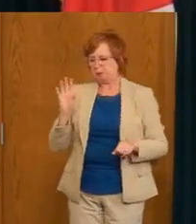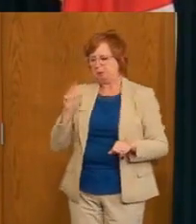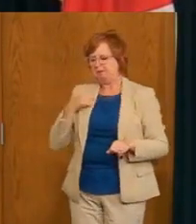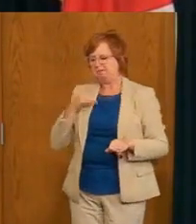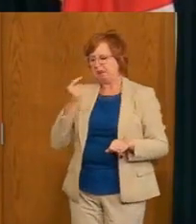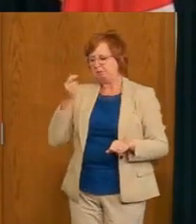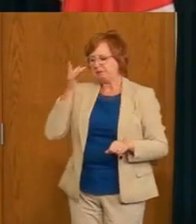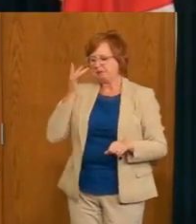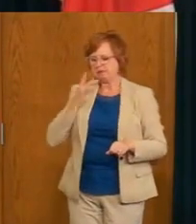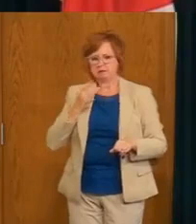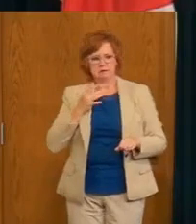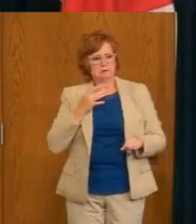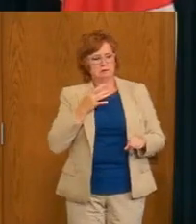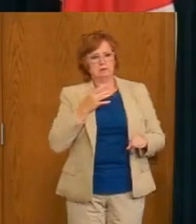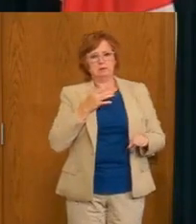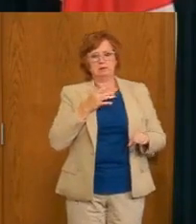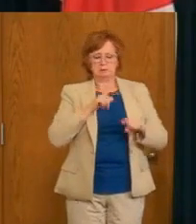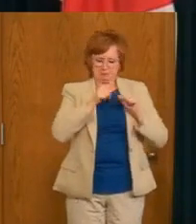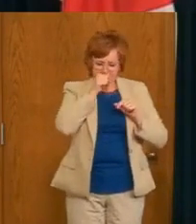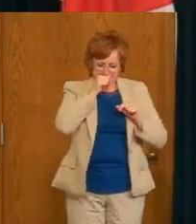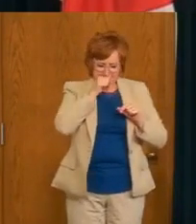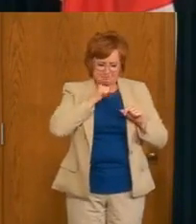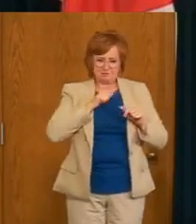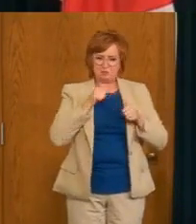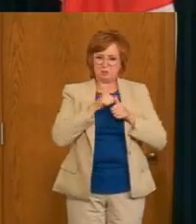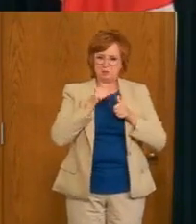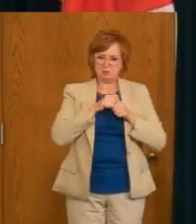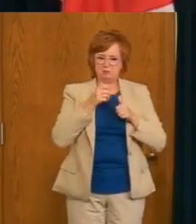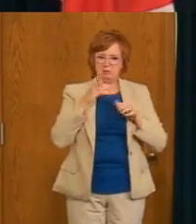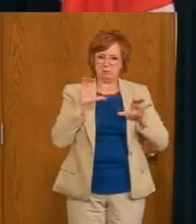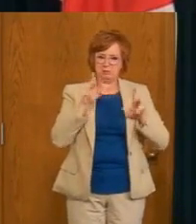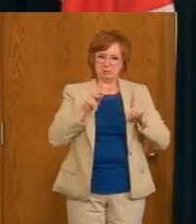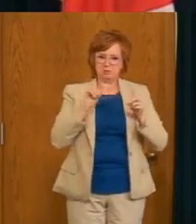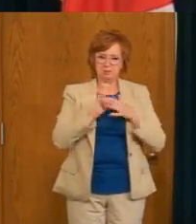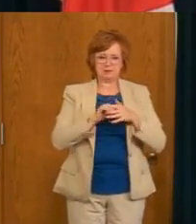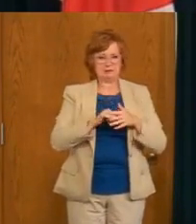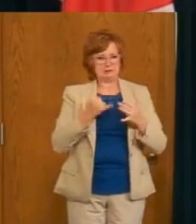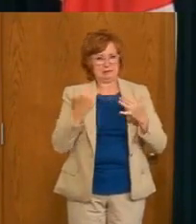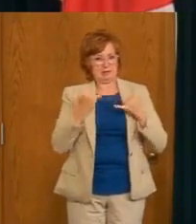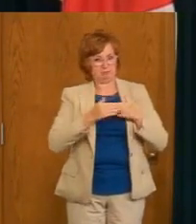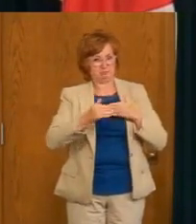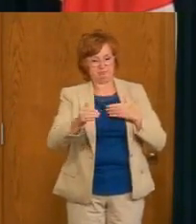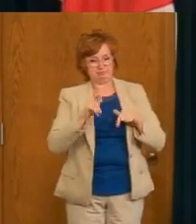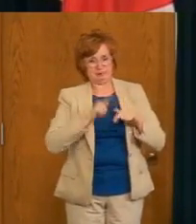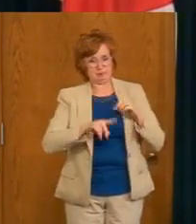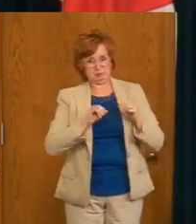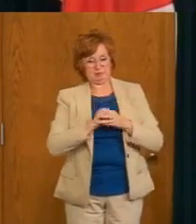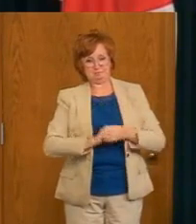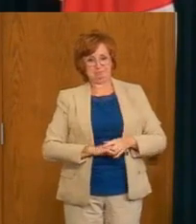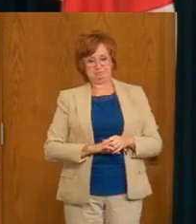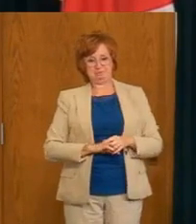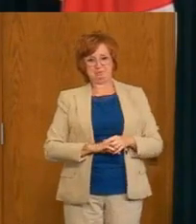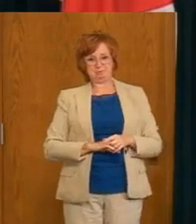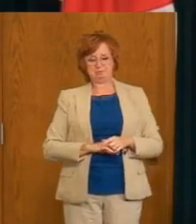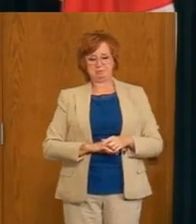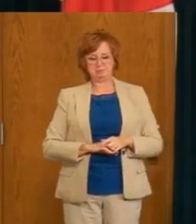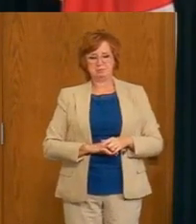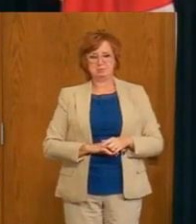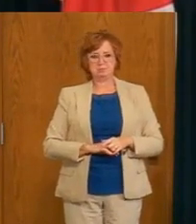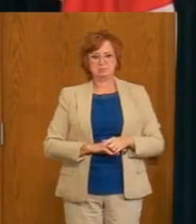I think, as we go out and about, we may be going to small events, large events. If you're feeling unwell, stay